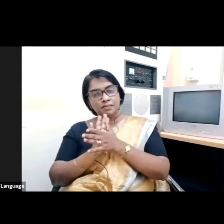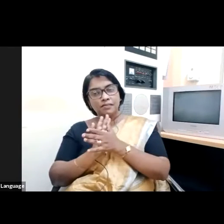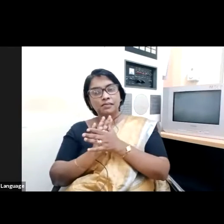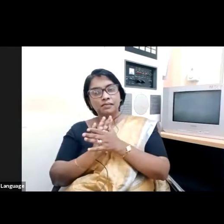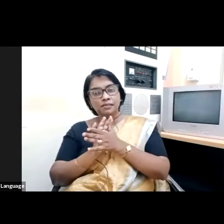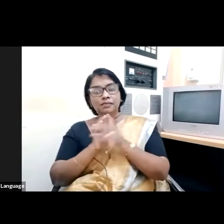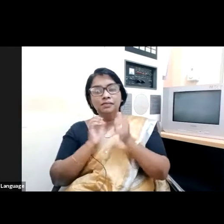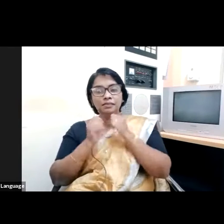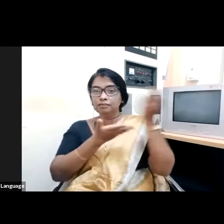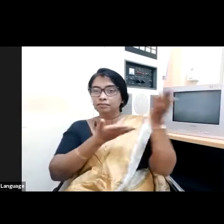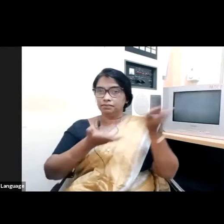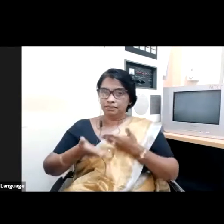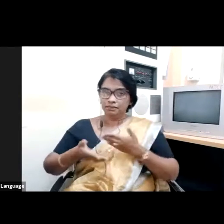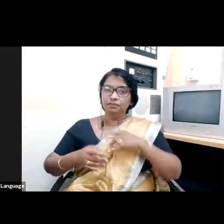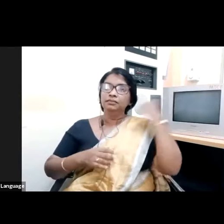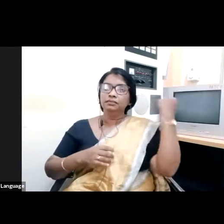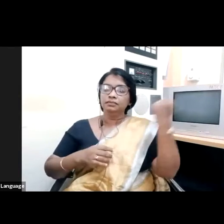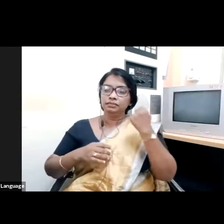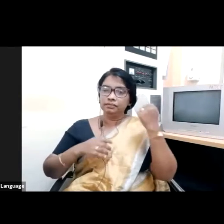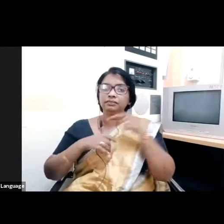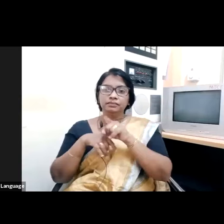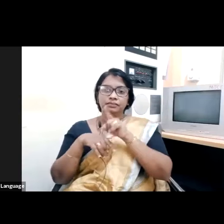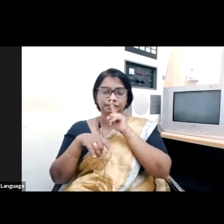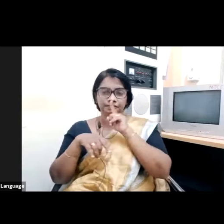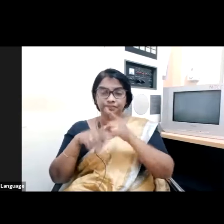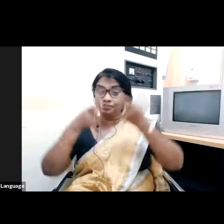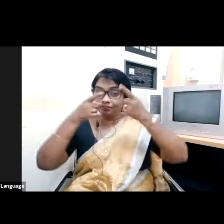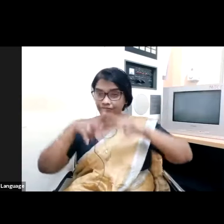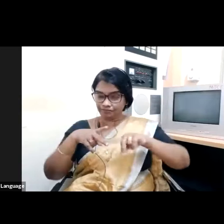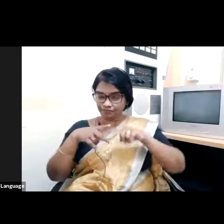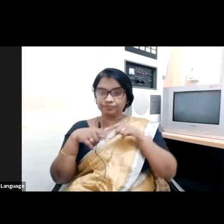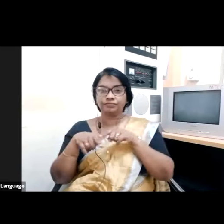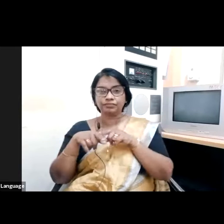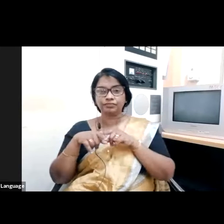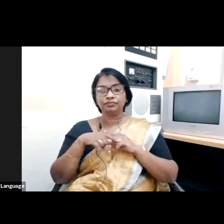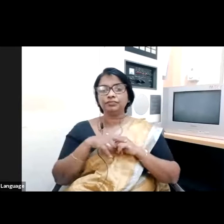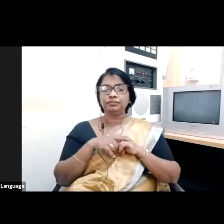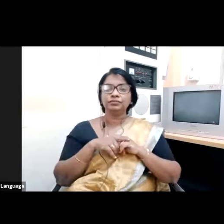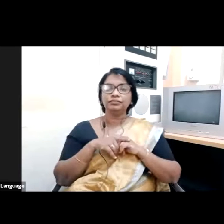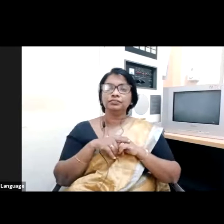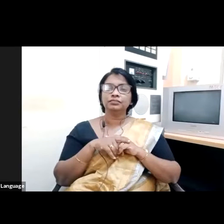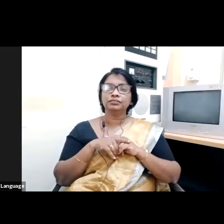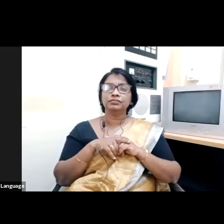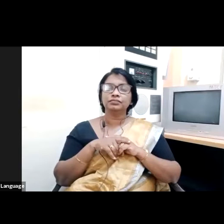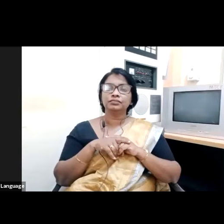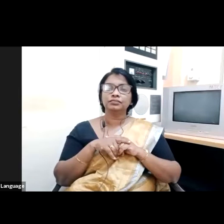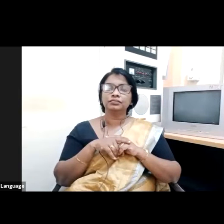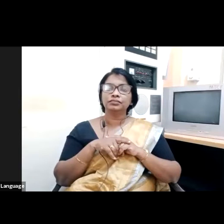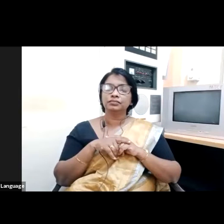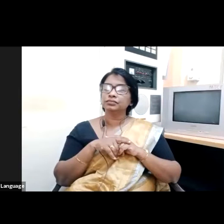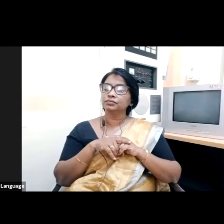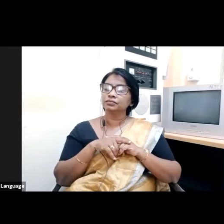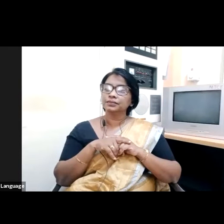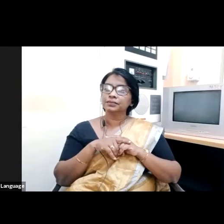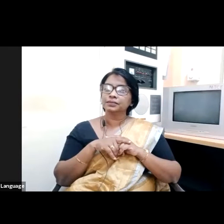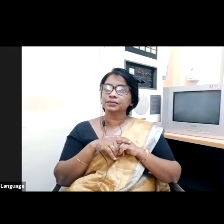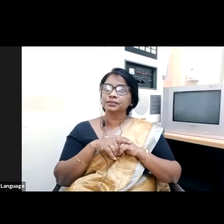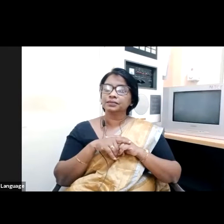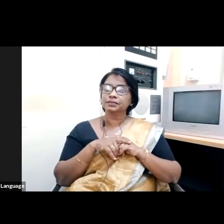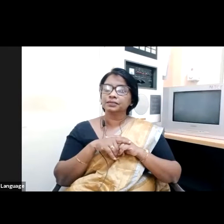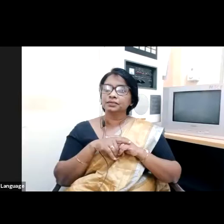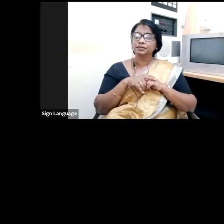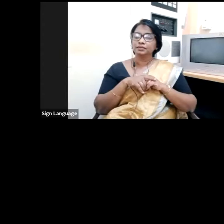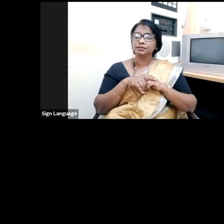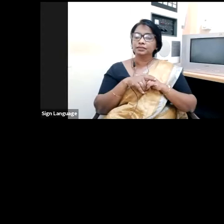last panelist, Mr. Bhatya Balamulla of Acres Plantations, to share with us